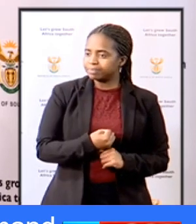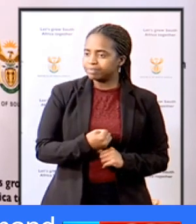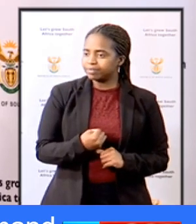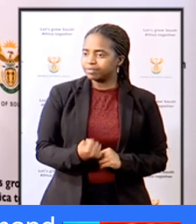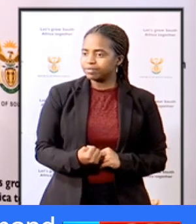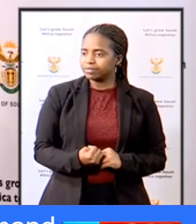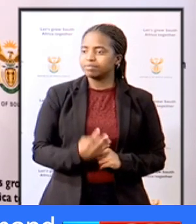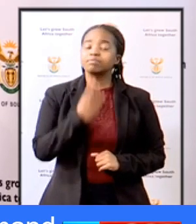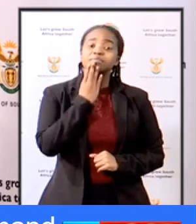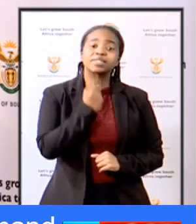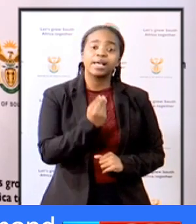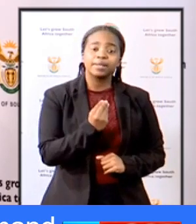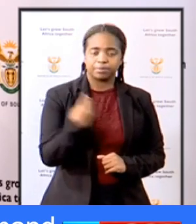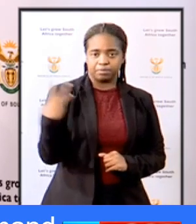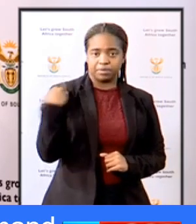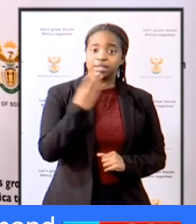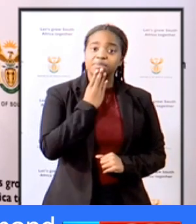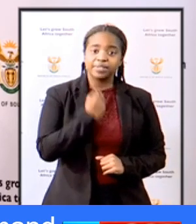any?